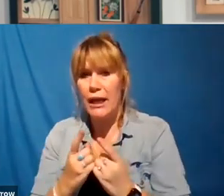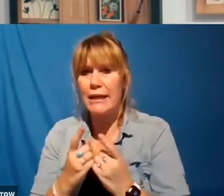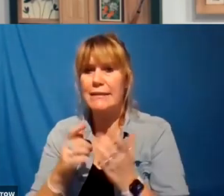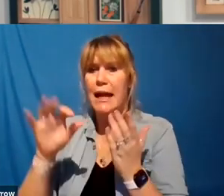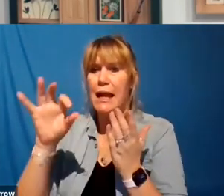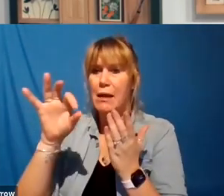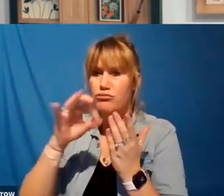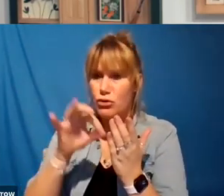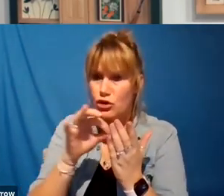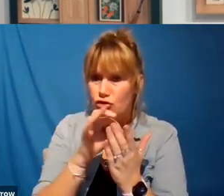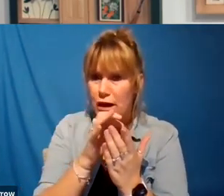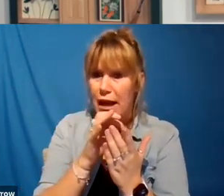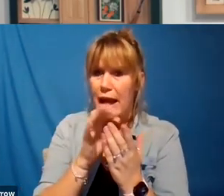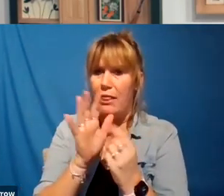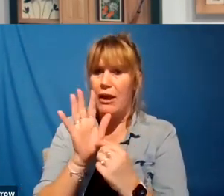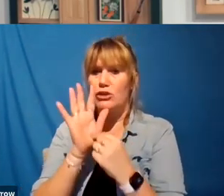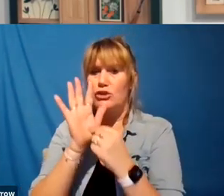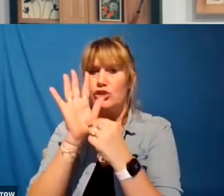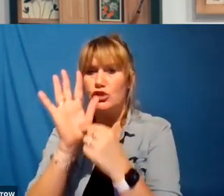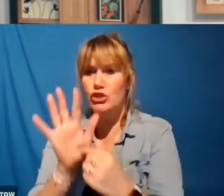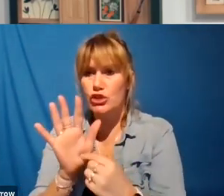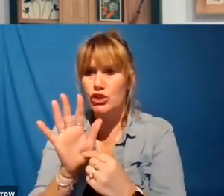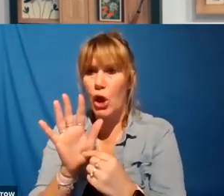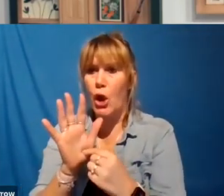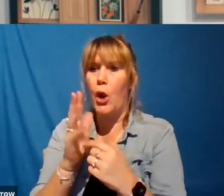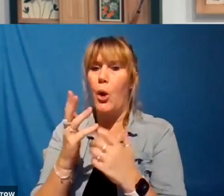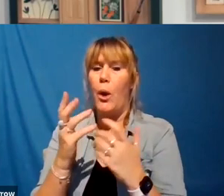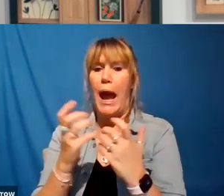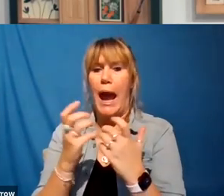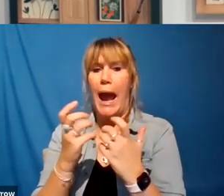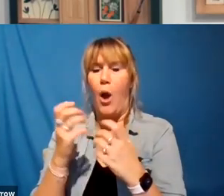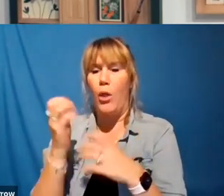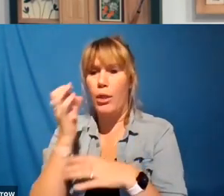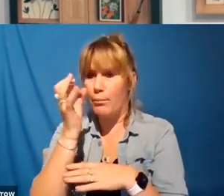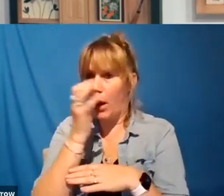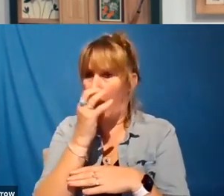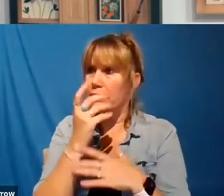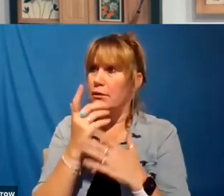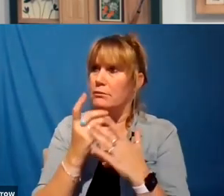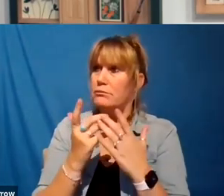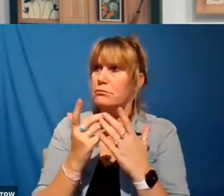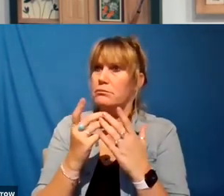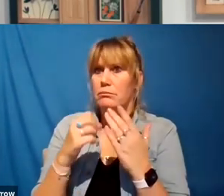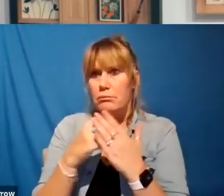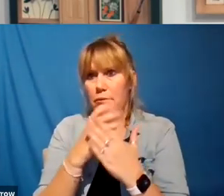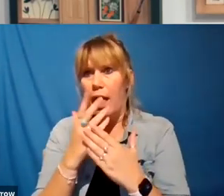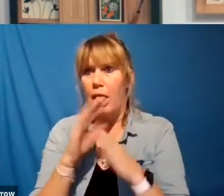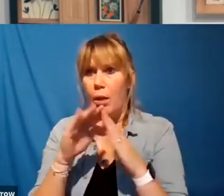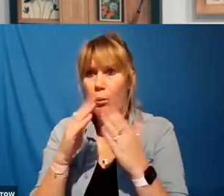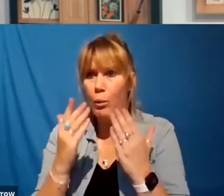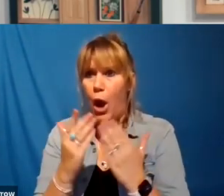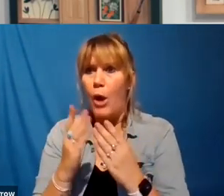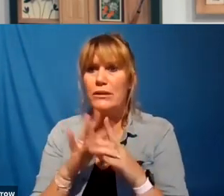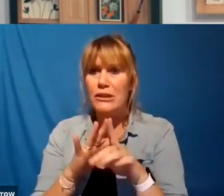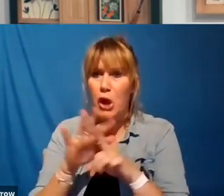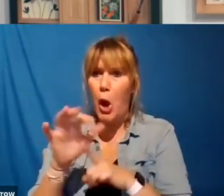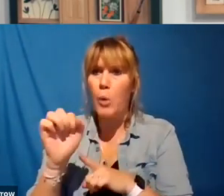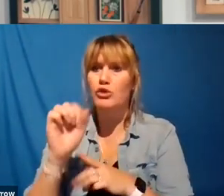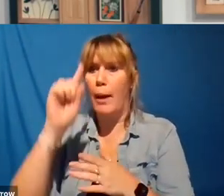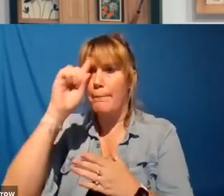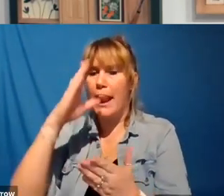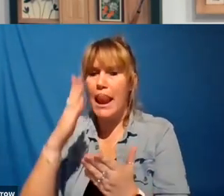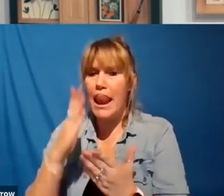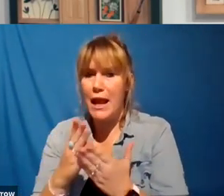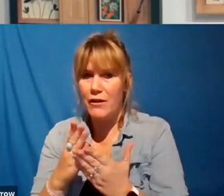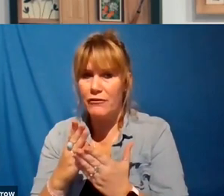that represent the plant's role in the ecosystem and in human history and culture and belief. And the idea